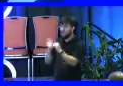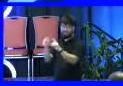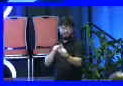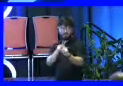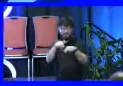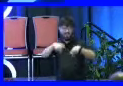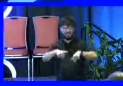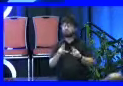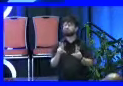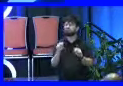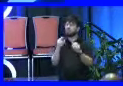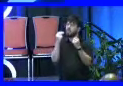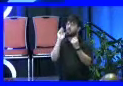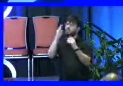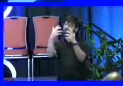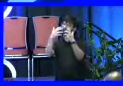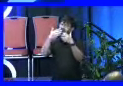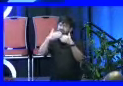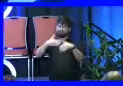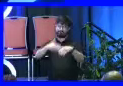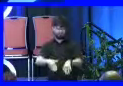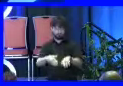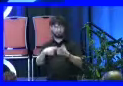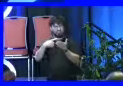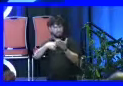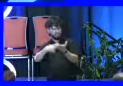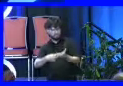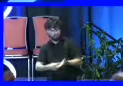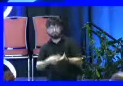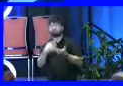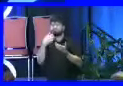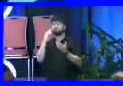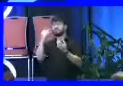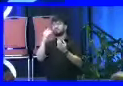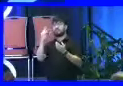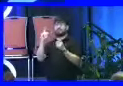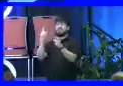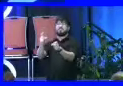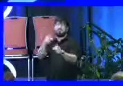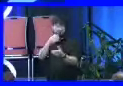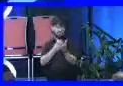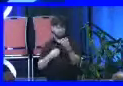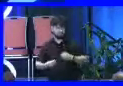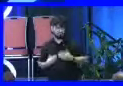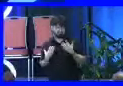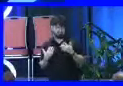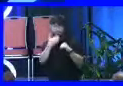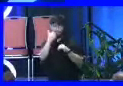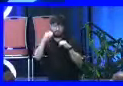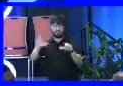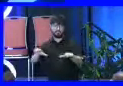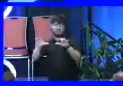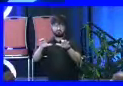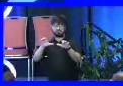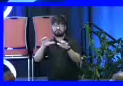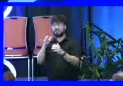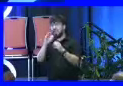going to do our best to break it down in a bit and give you some inspiration, best practices, and a little bit of planning